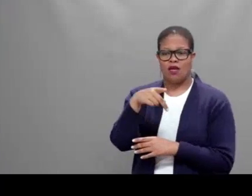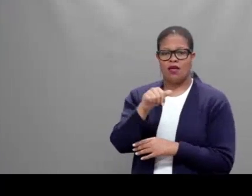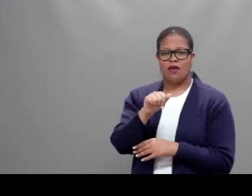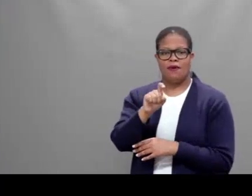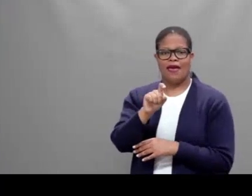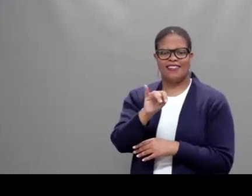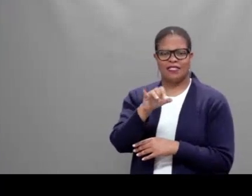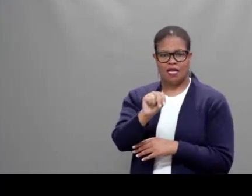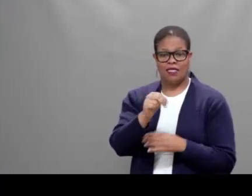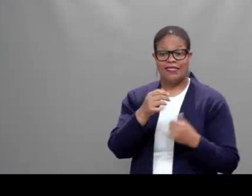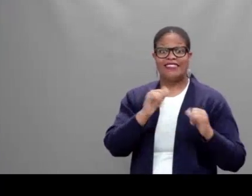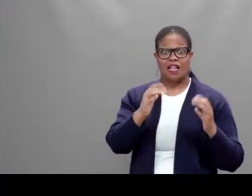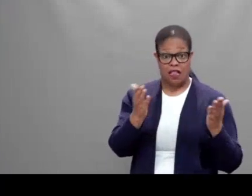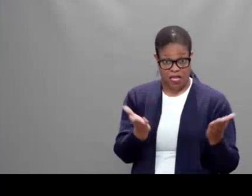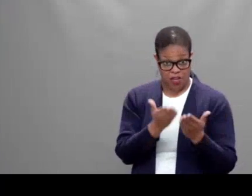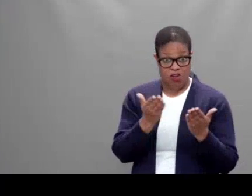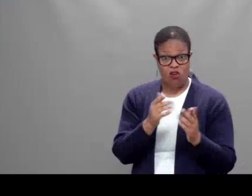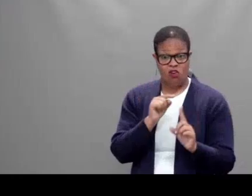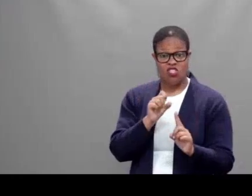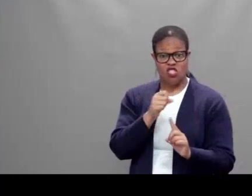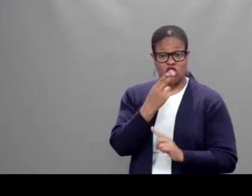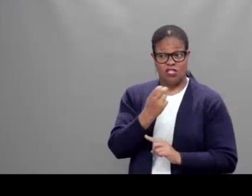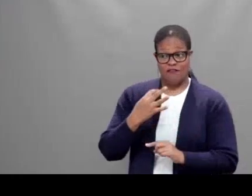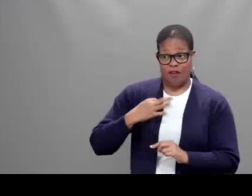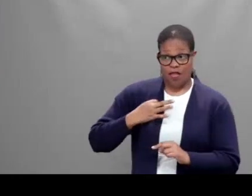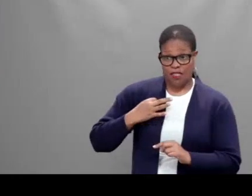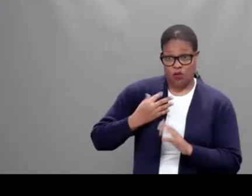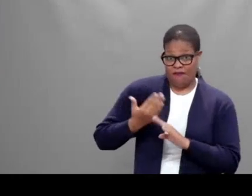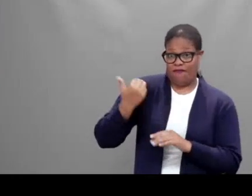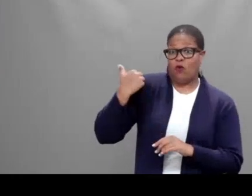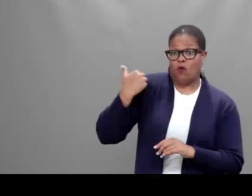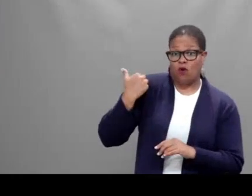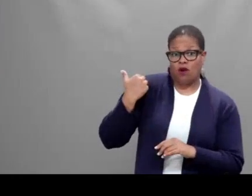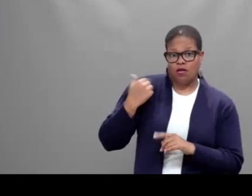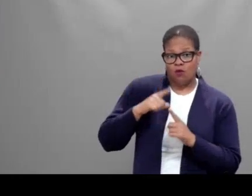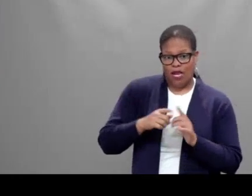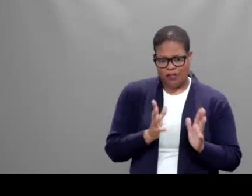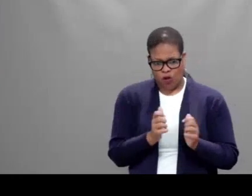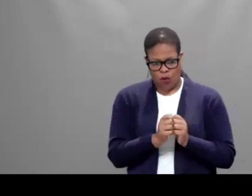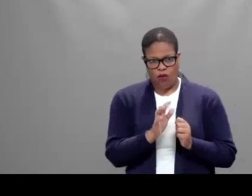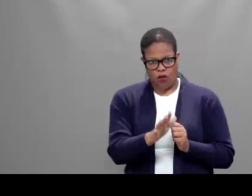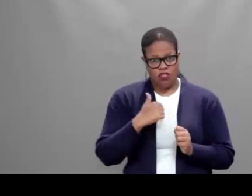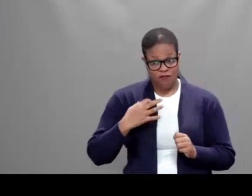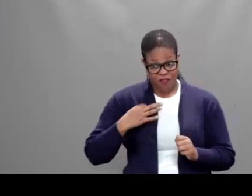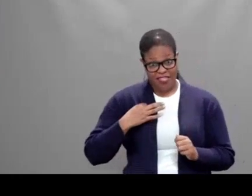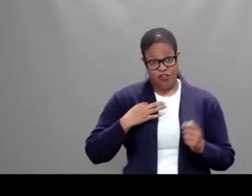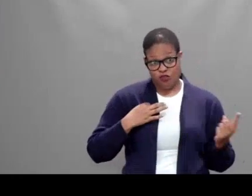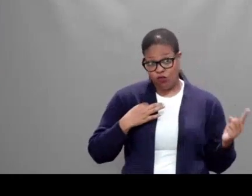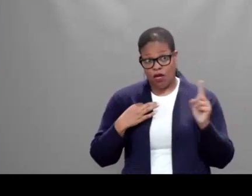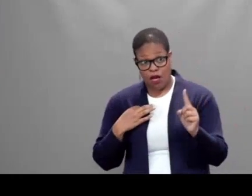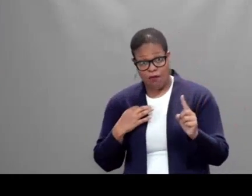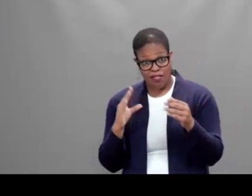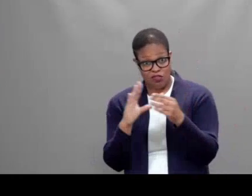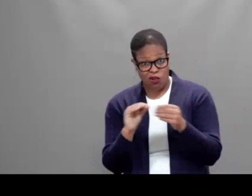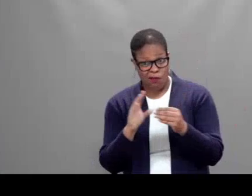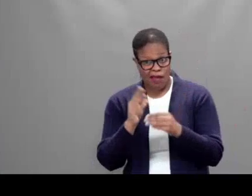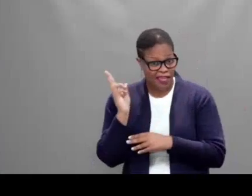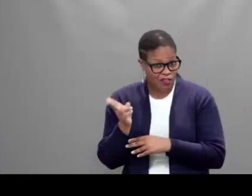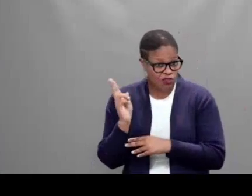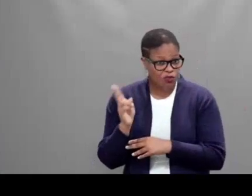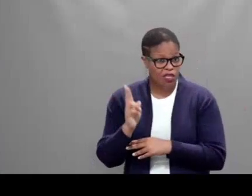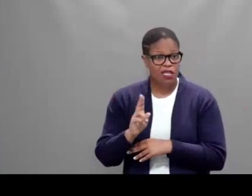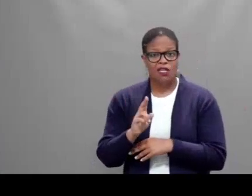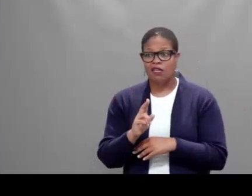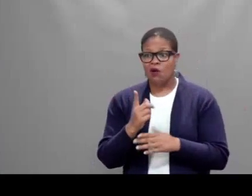she has volunteered at one point in time when I talked to her to come back and talk about the history and